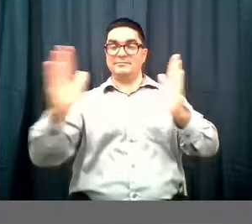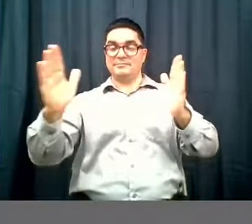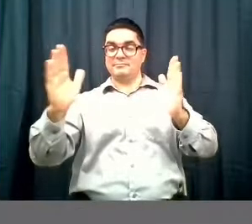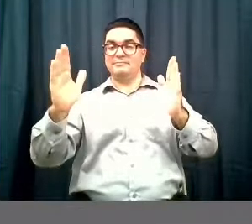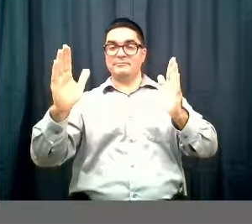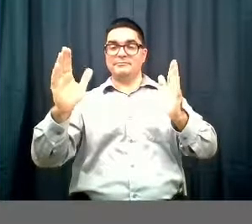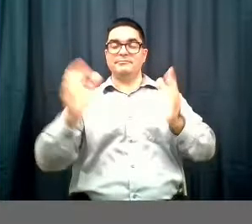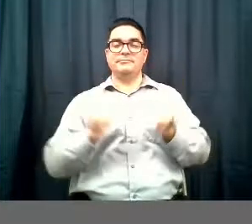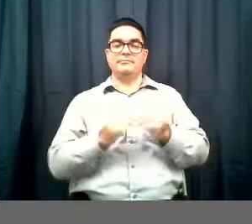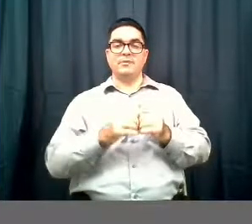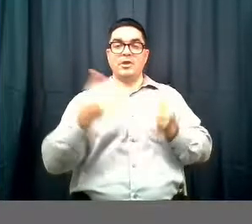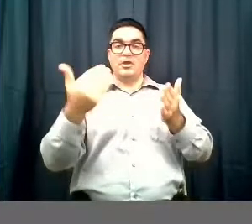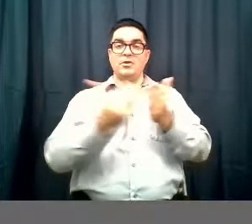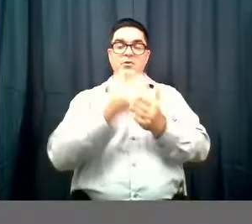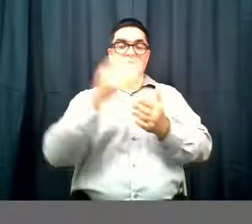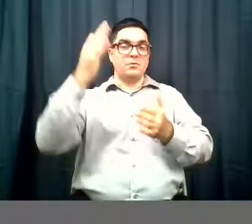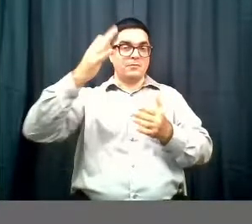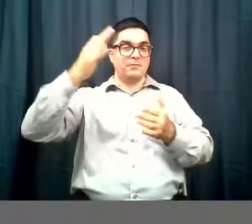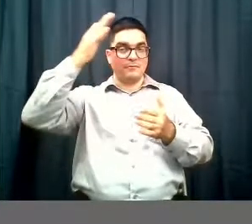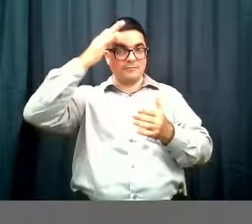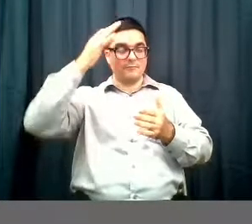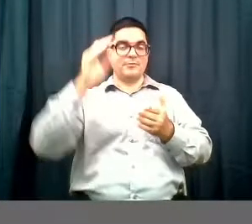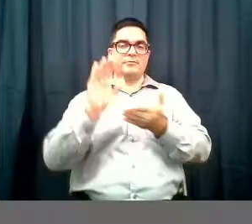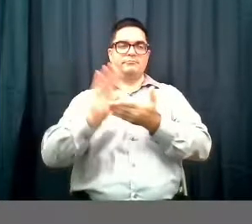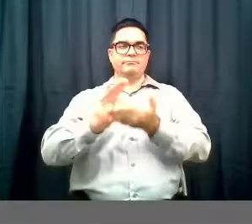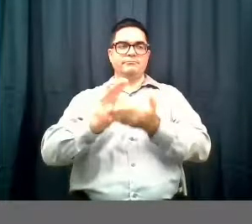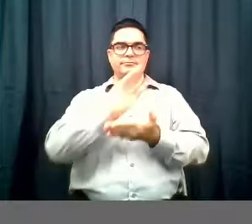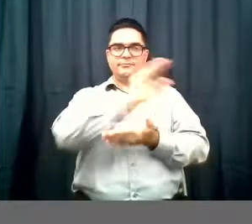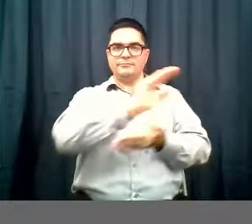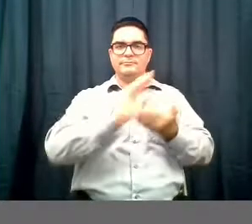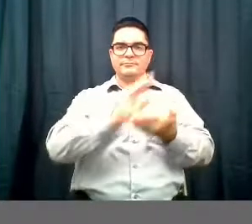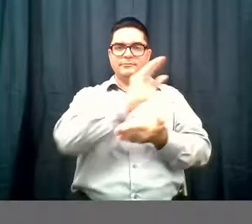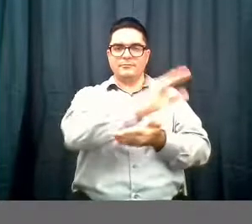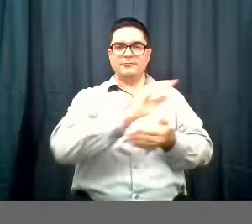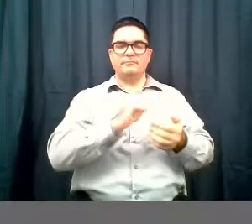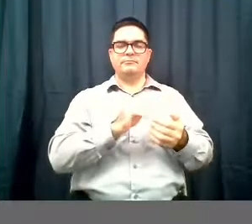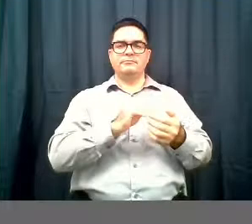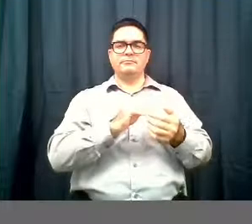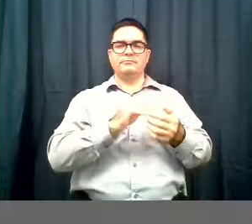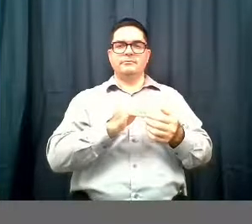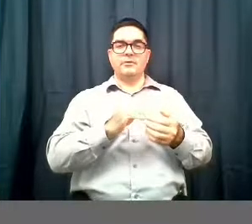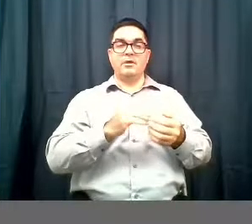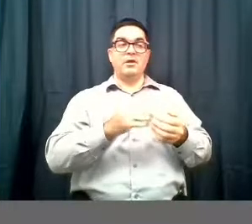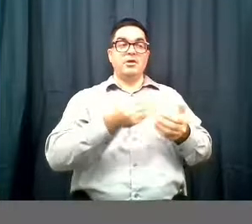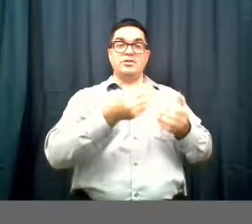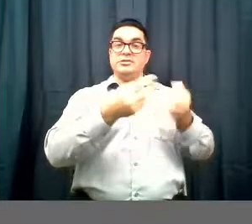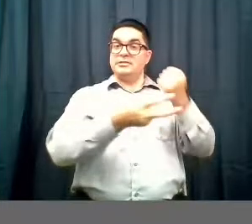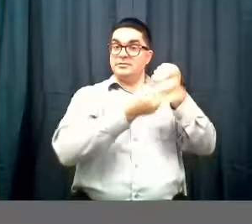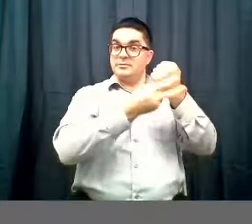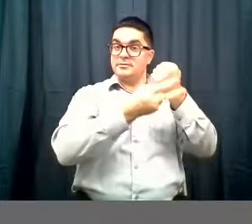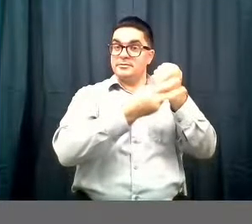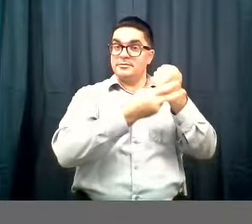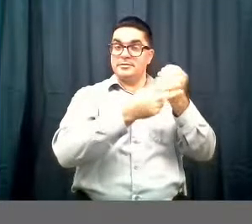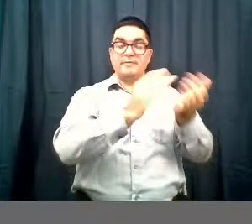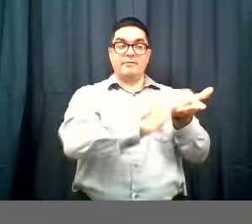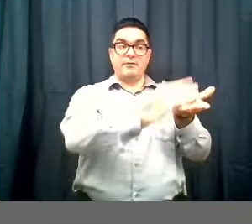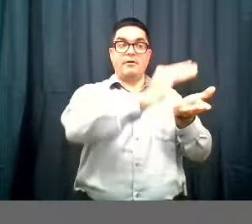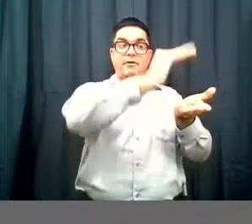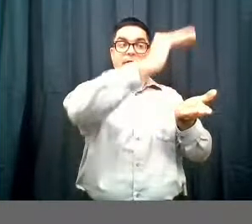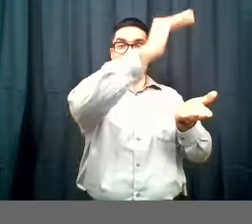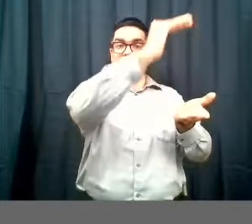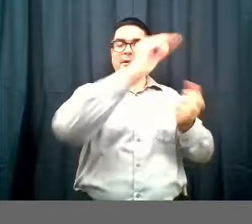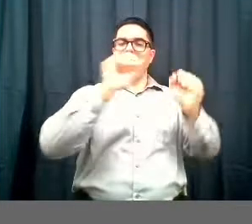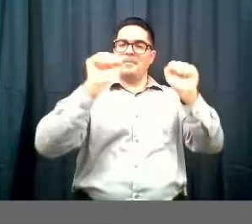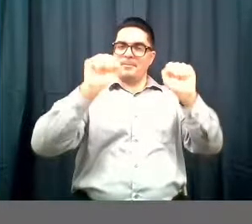federal funding from the EPA and USDA, all of which, those savings and that incremental funding, can now be invested